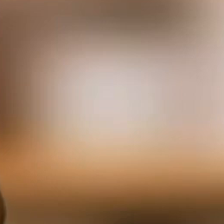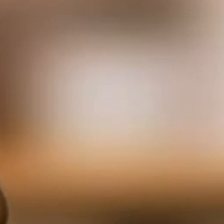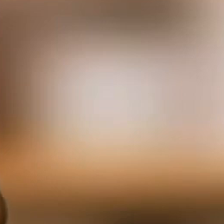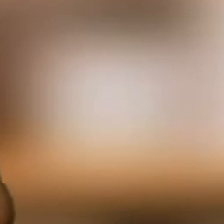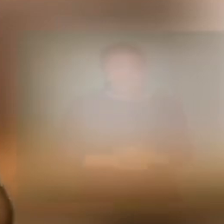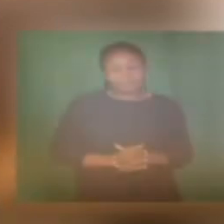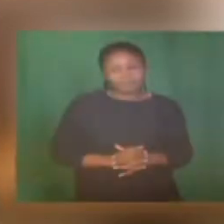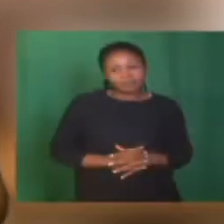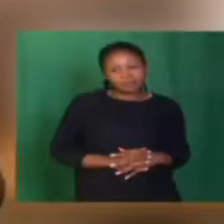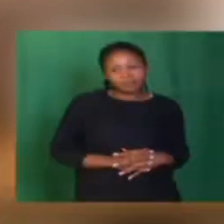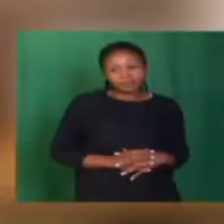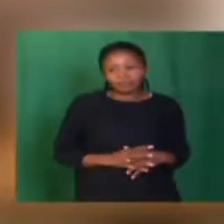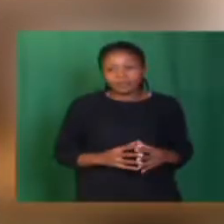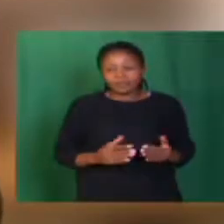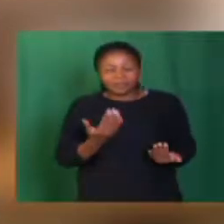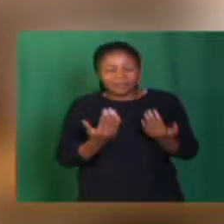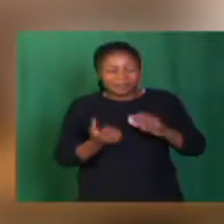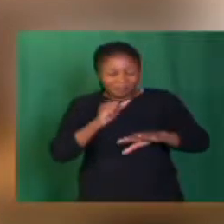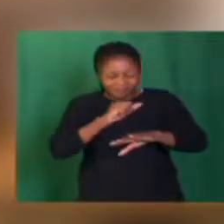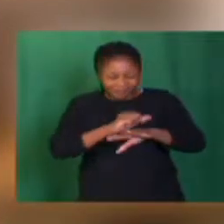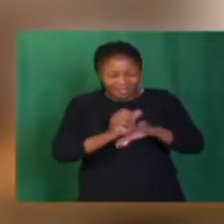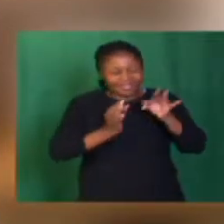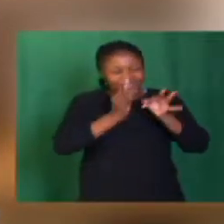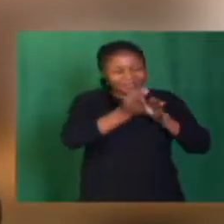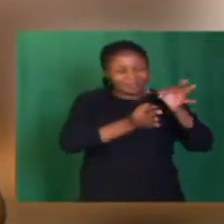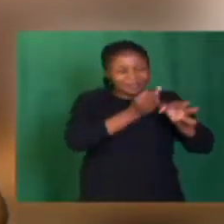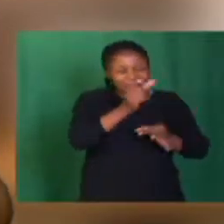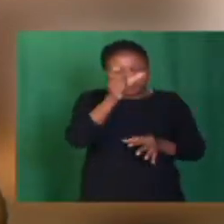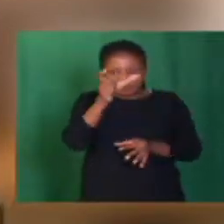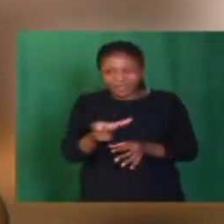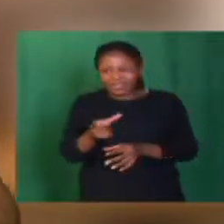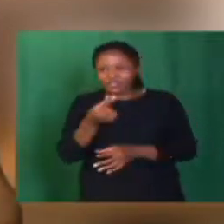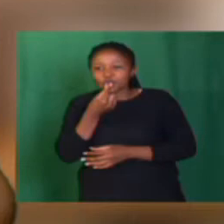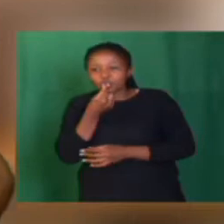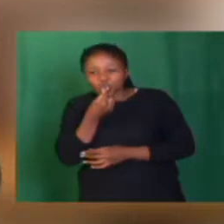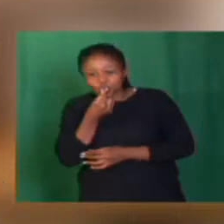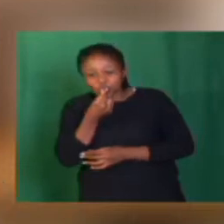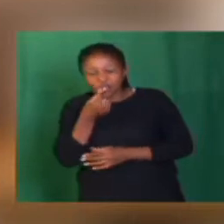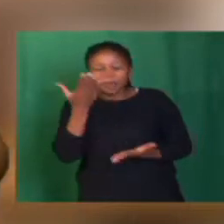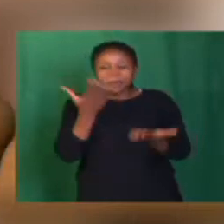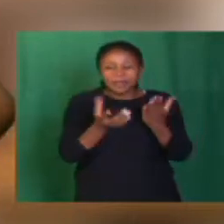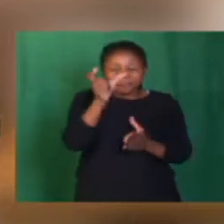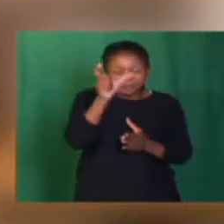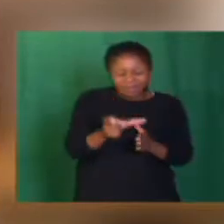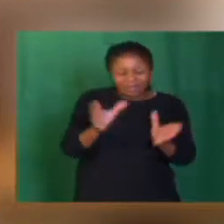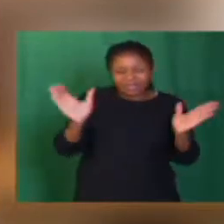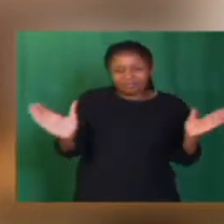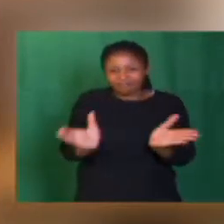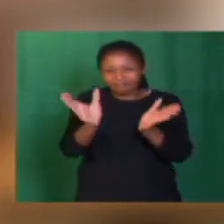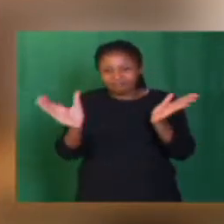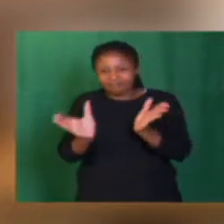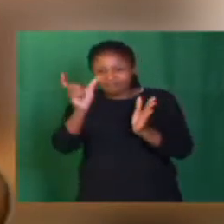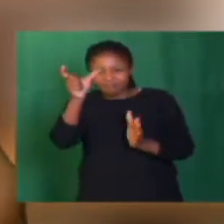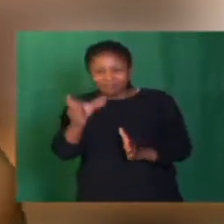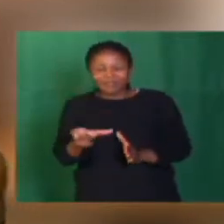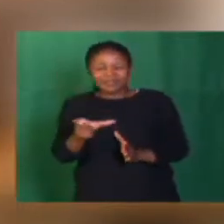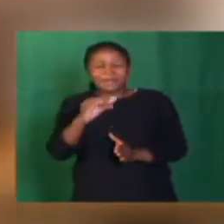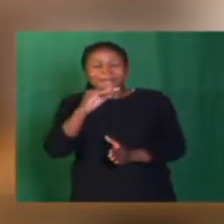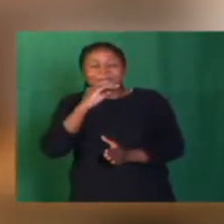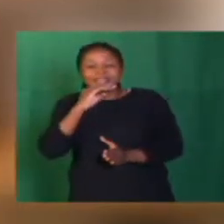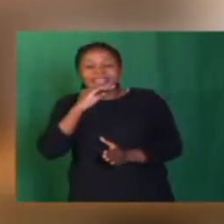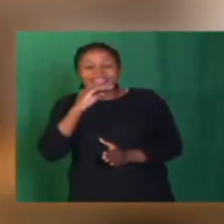person maybe is a coach, this person maybe is a referee. You are using the appropriate vocabulary